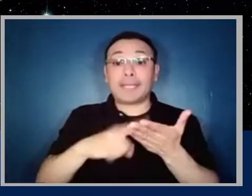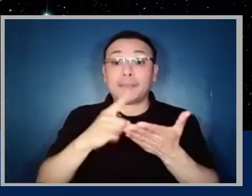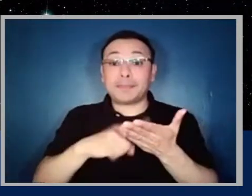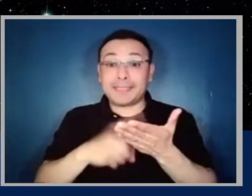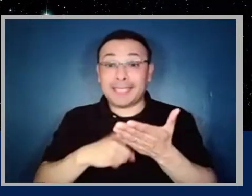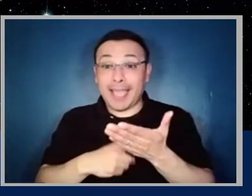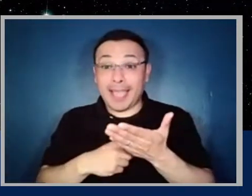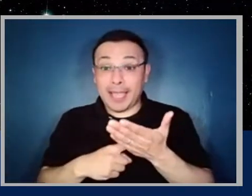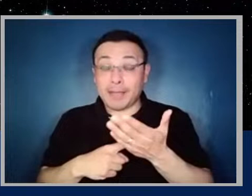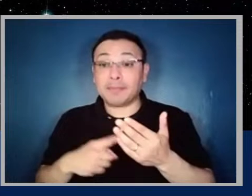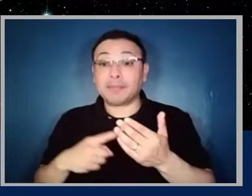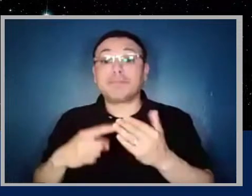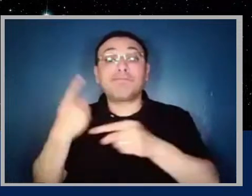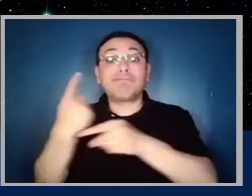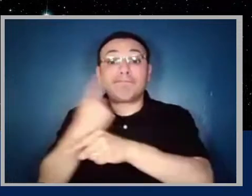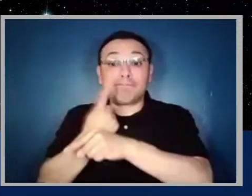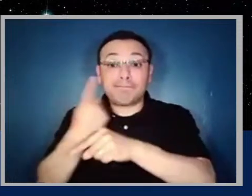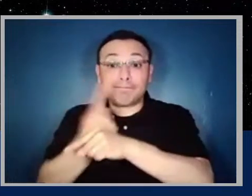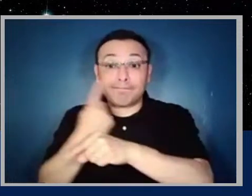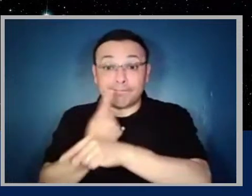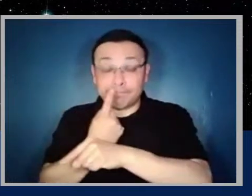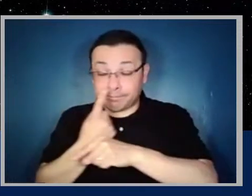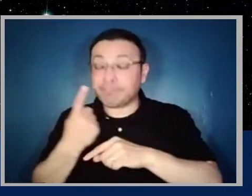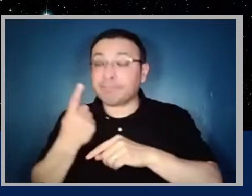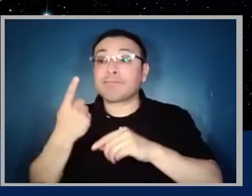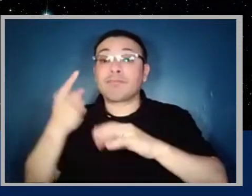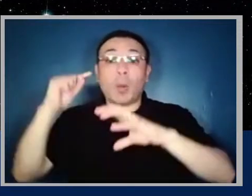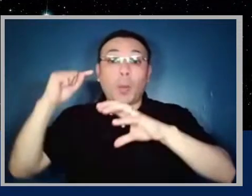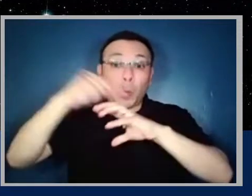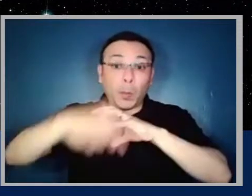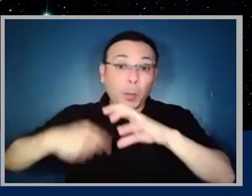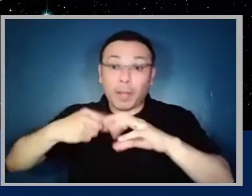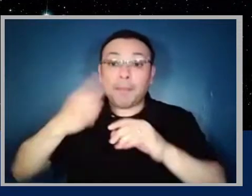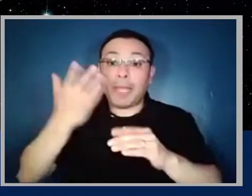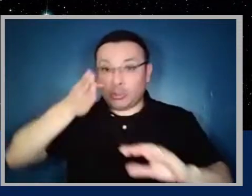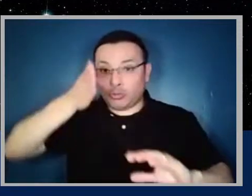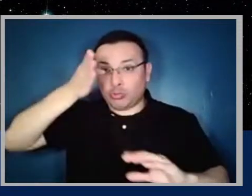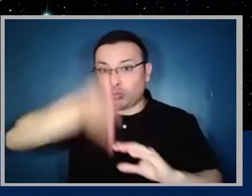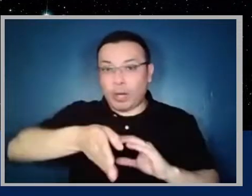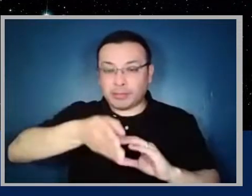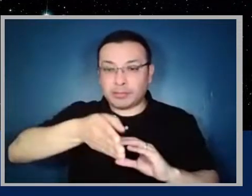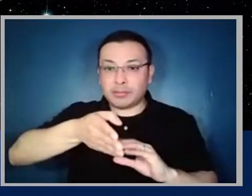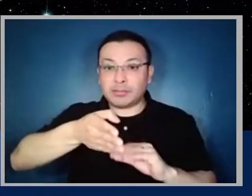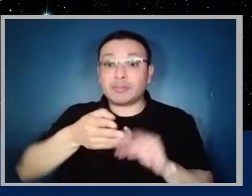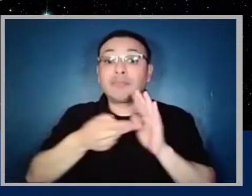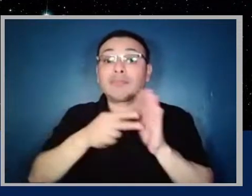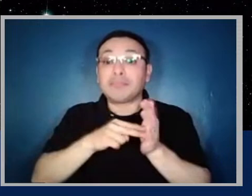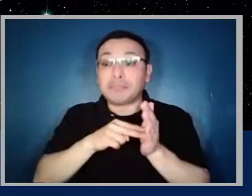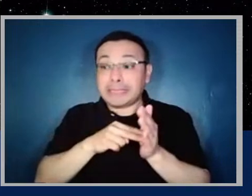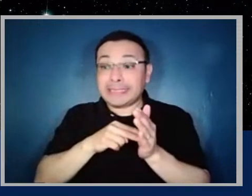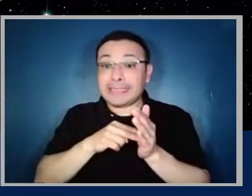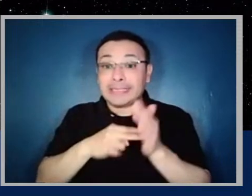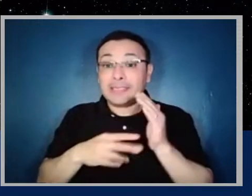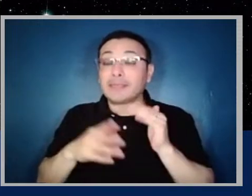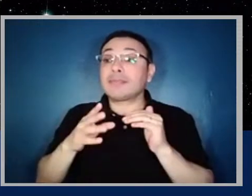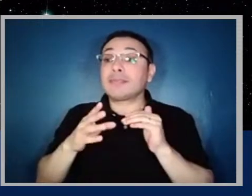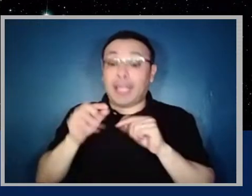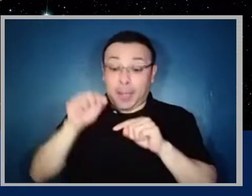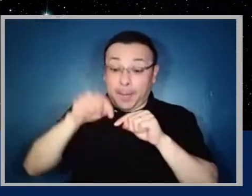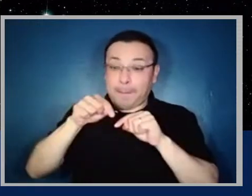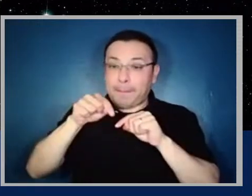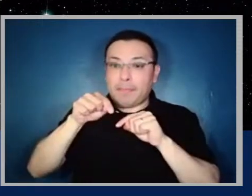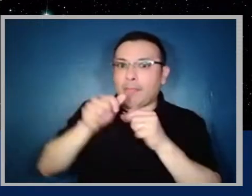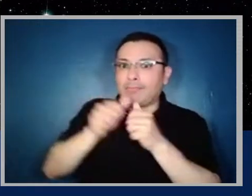have a ballistic interface or a direct, which means that you're farther away than your planned launch. This is